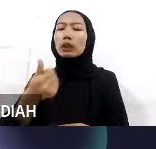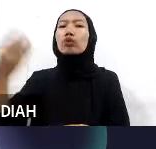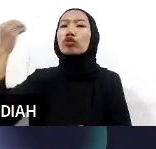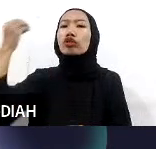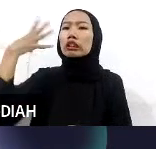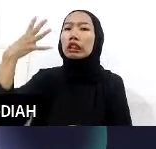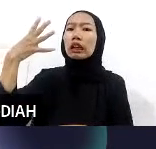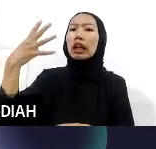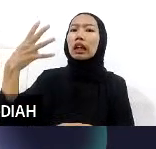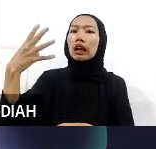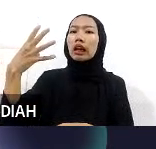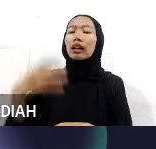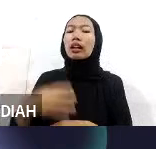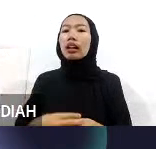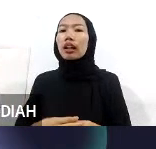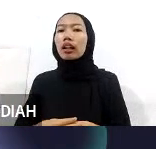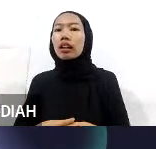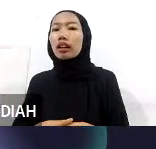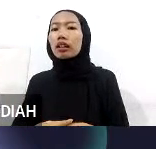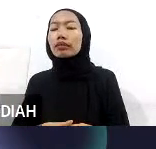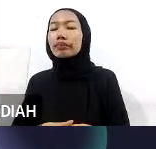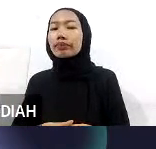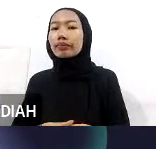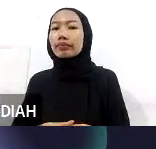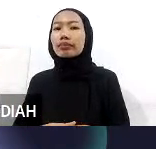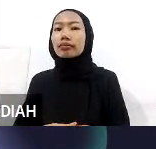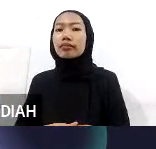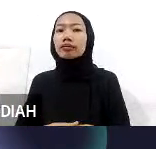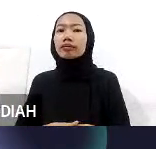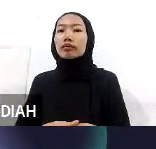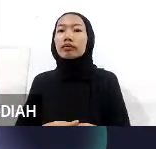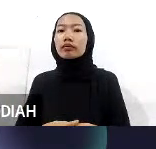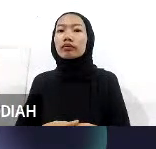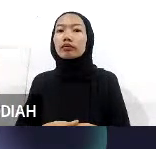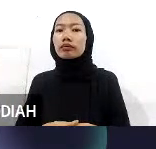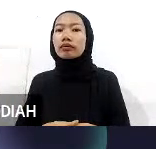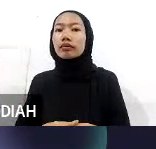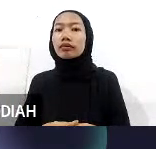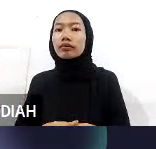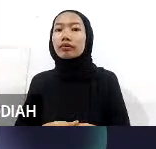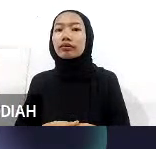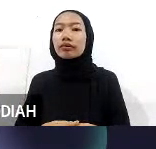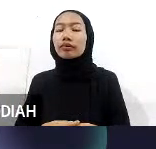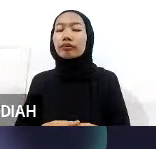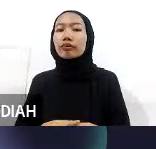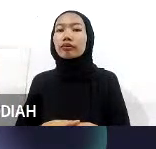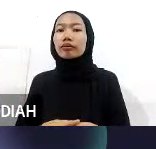attached to these individuals with disabilities are families,